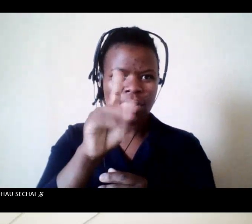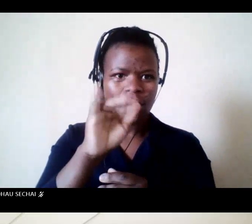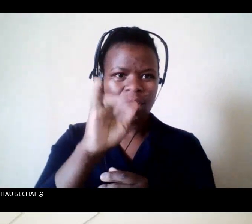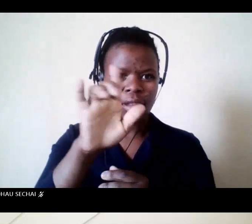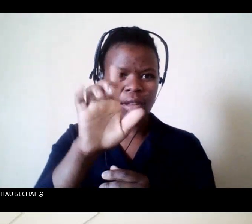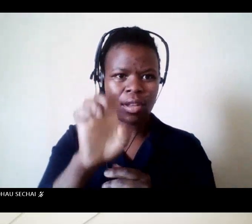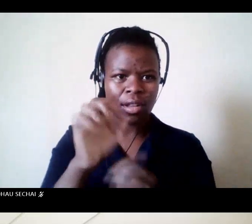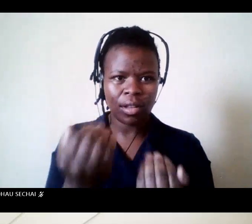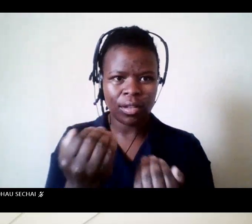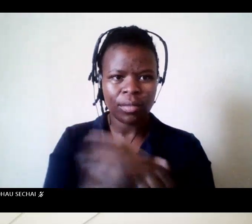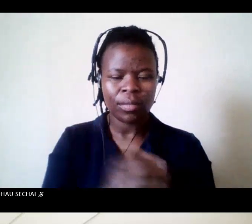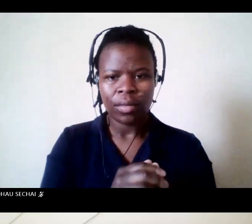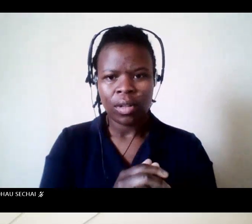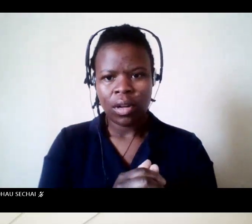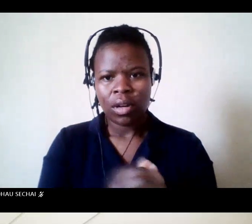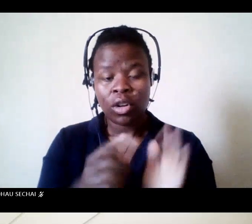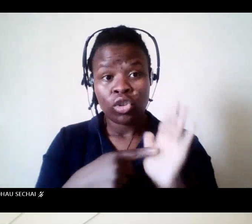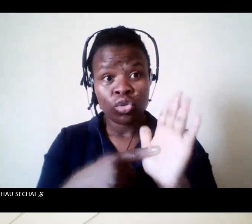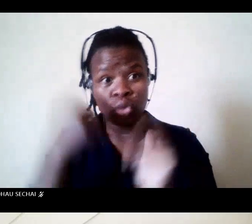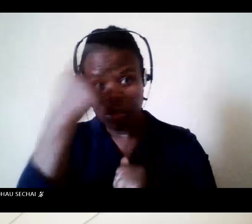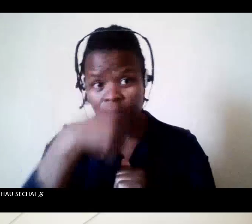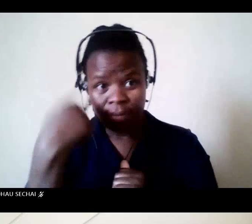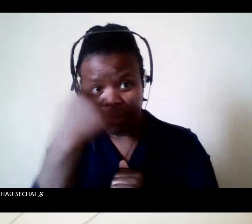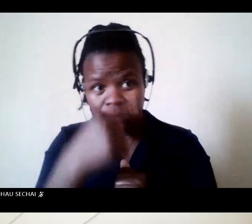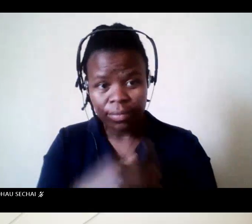Remember turn on your camera? Hi everyone.